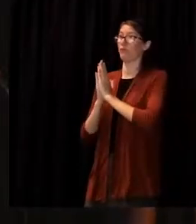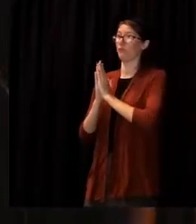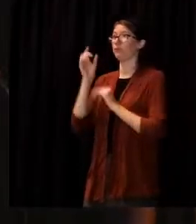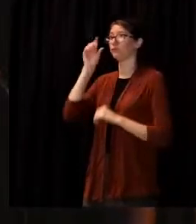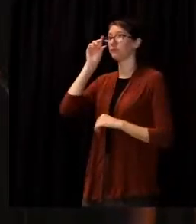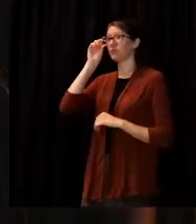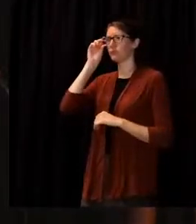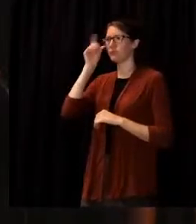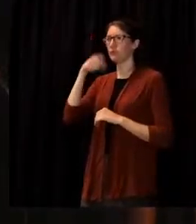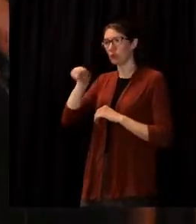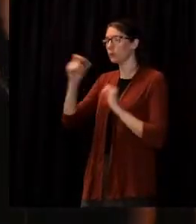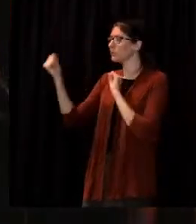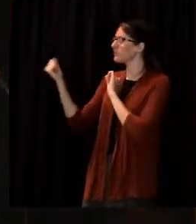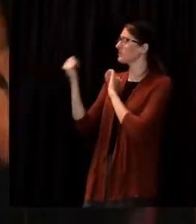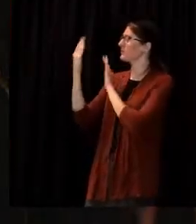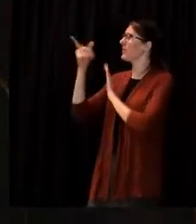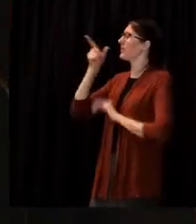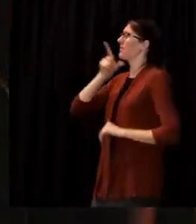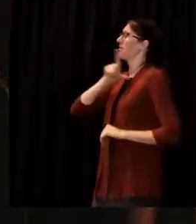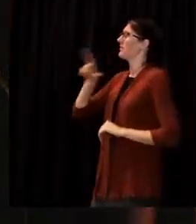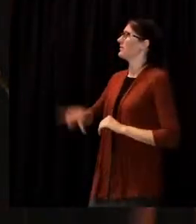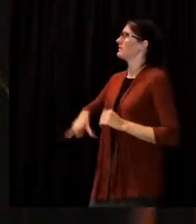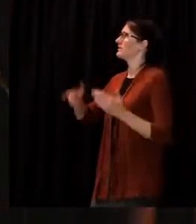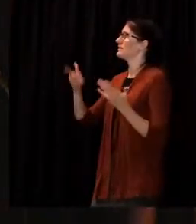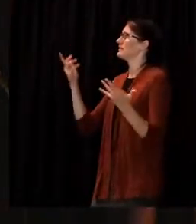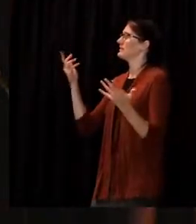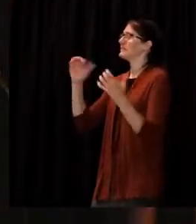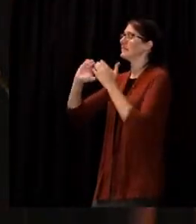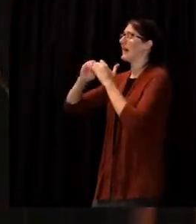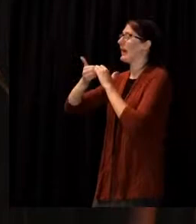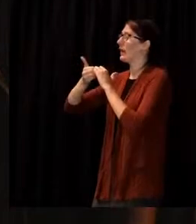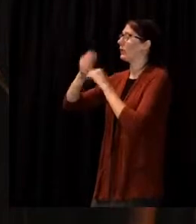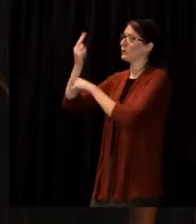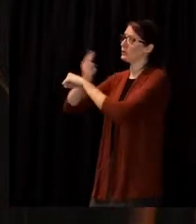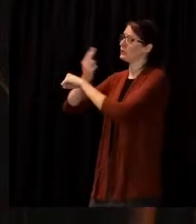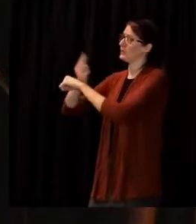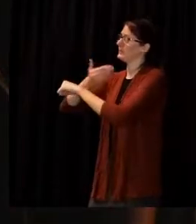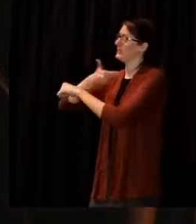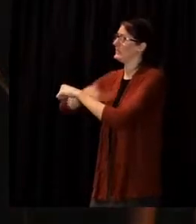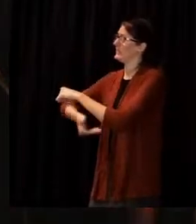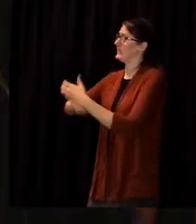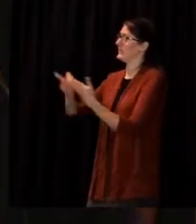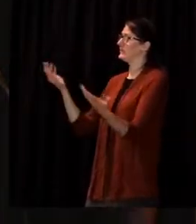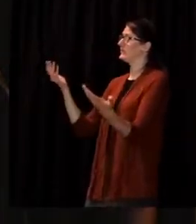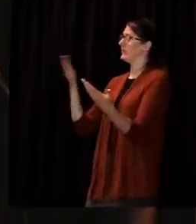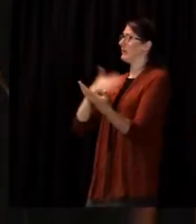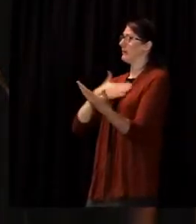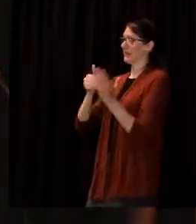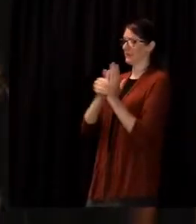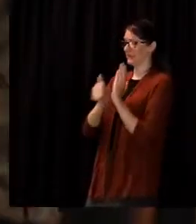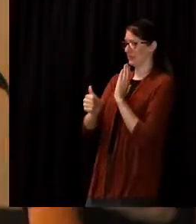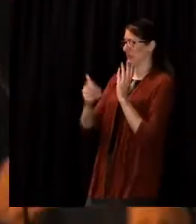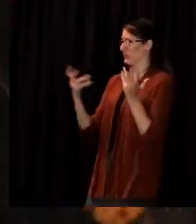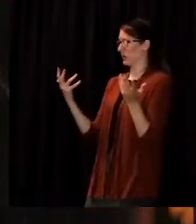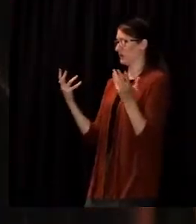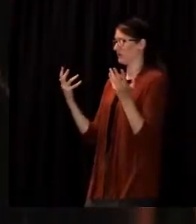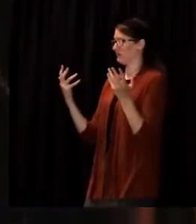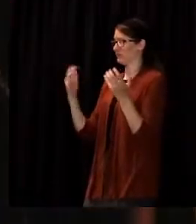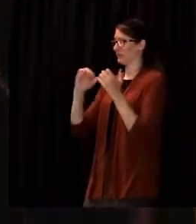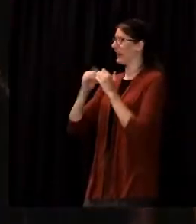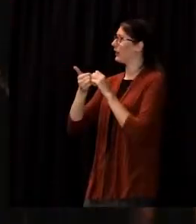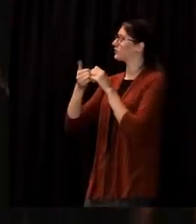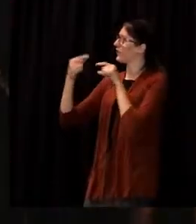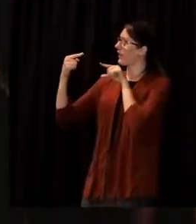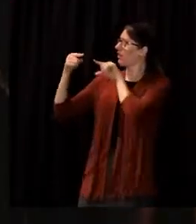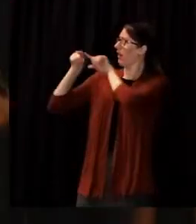go before the Lord and say, okay, Lord, how will I be used in this? What are my gifts? Line up with what